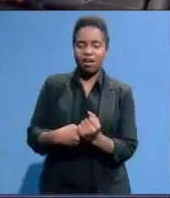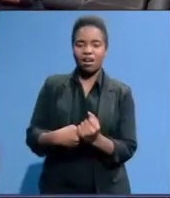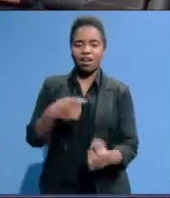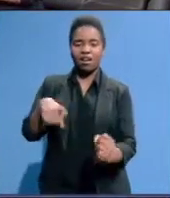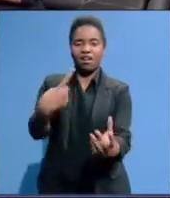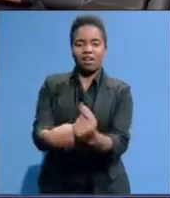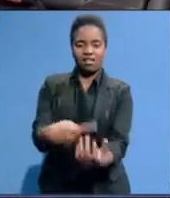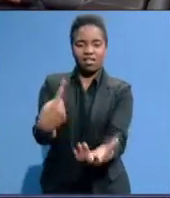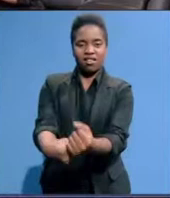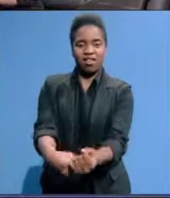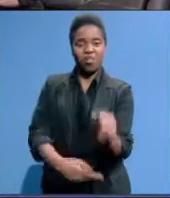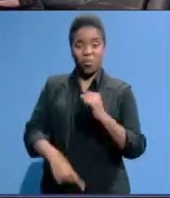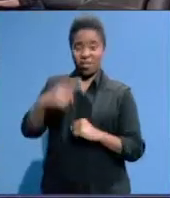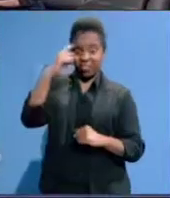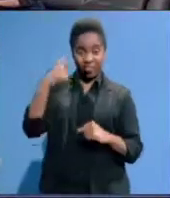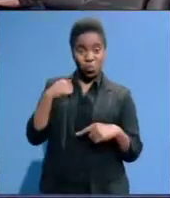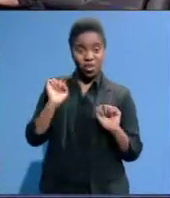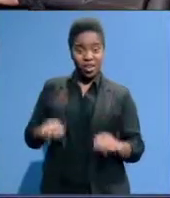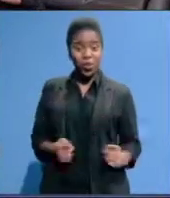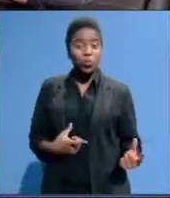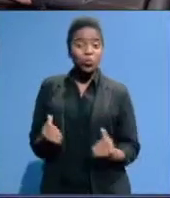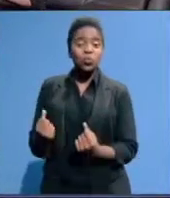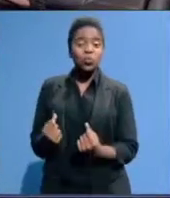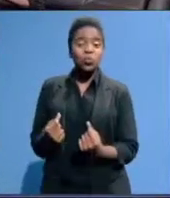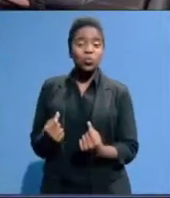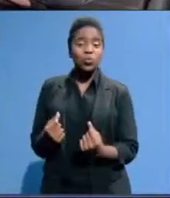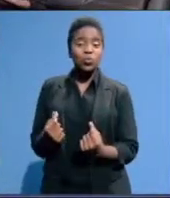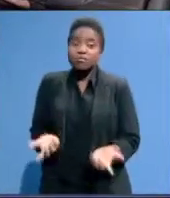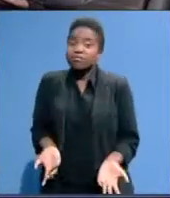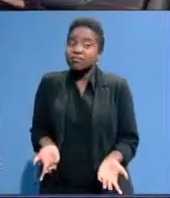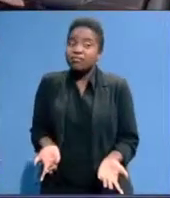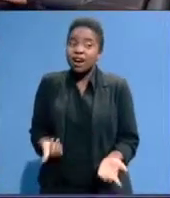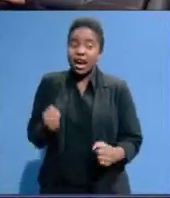think that's what we're dealing with? Someone's going to reach out. I think for me, it's